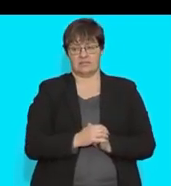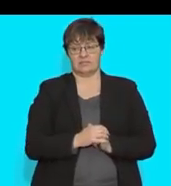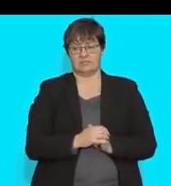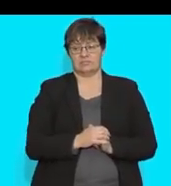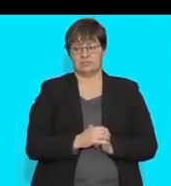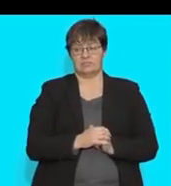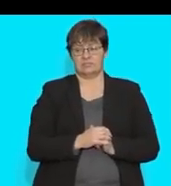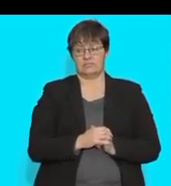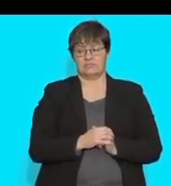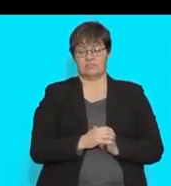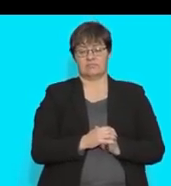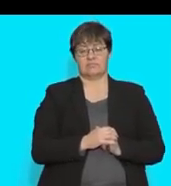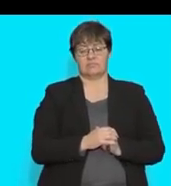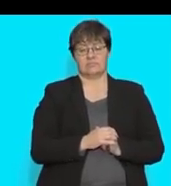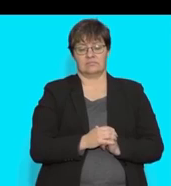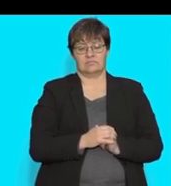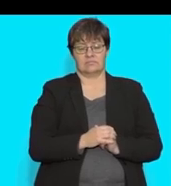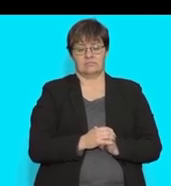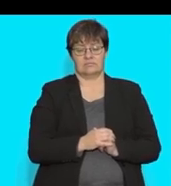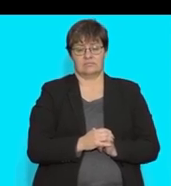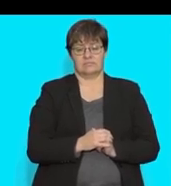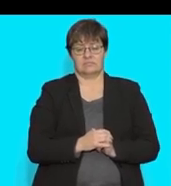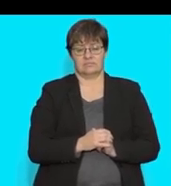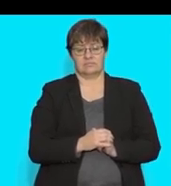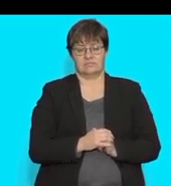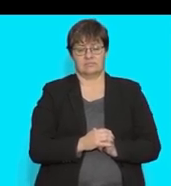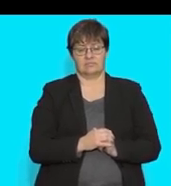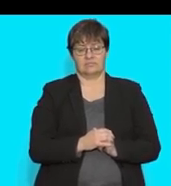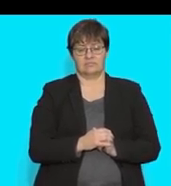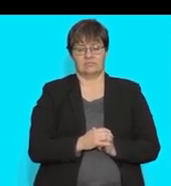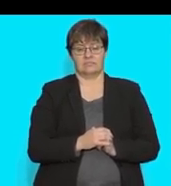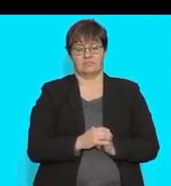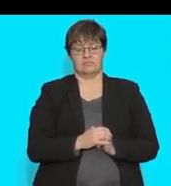JH bisects GI.